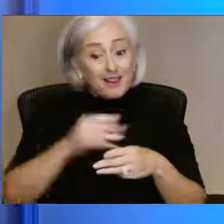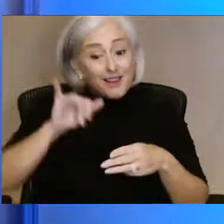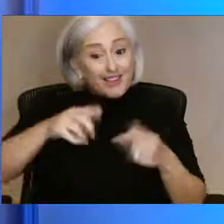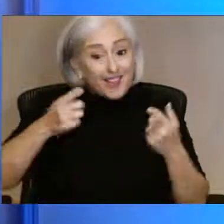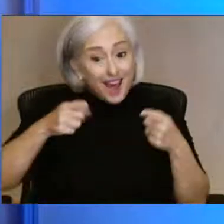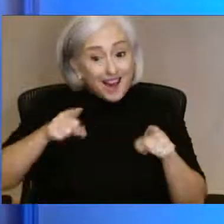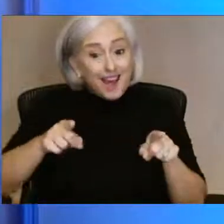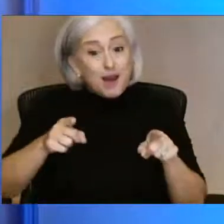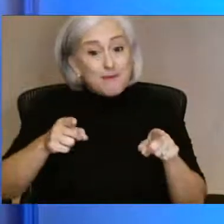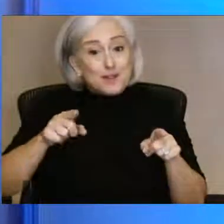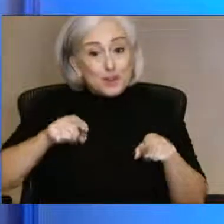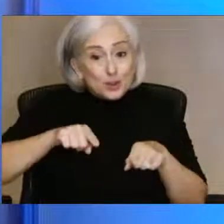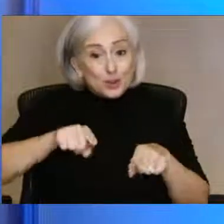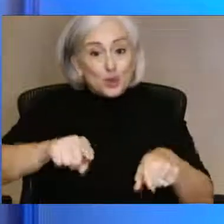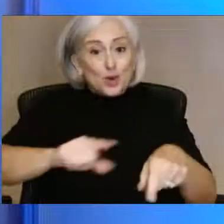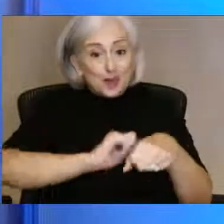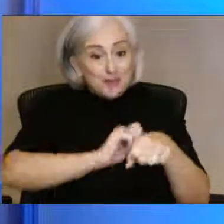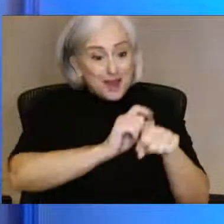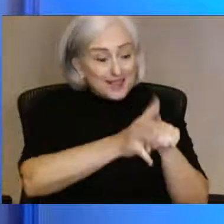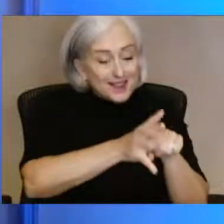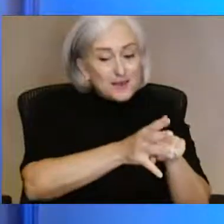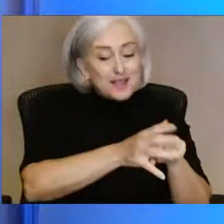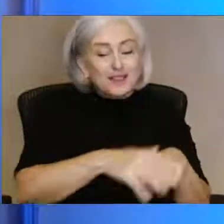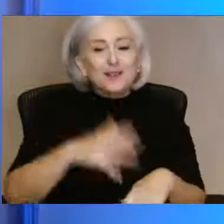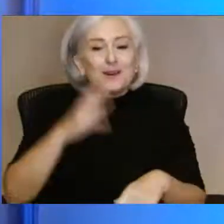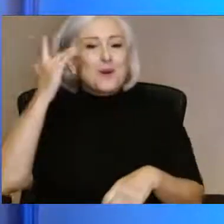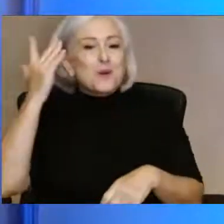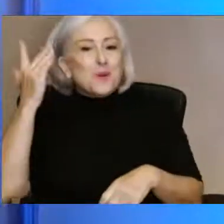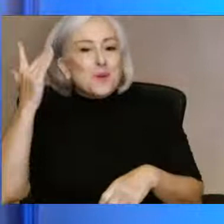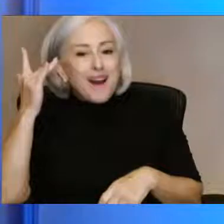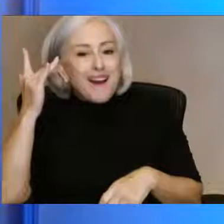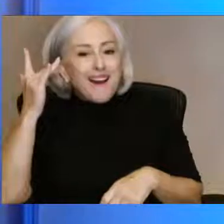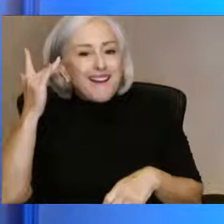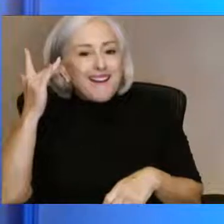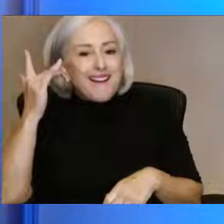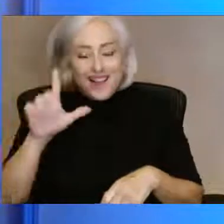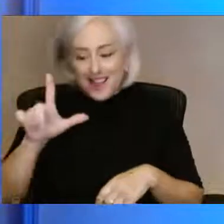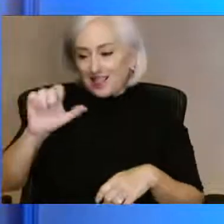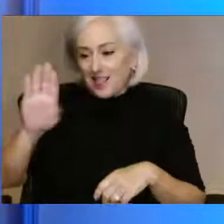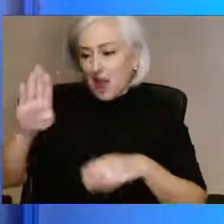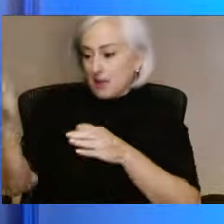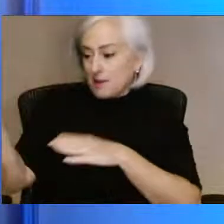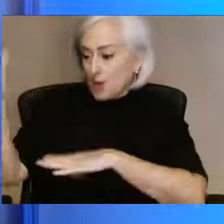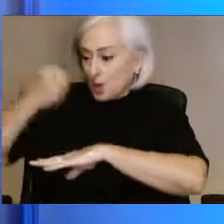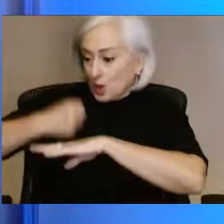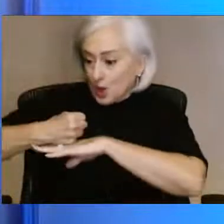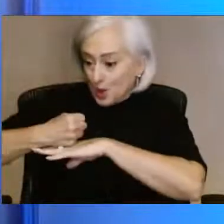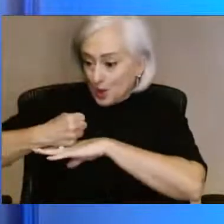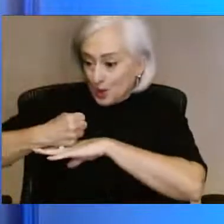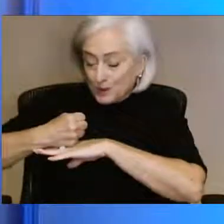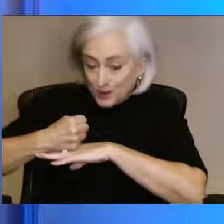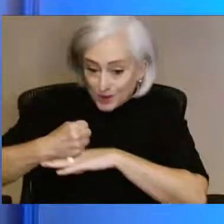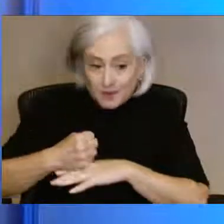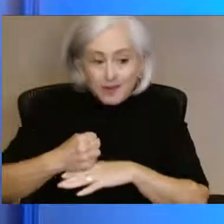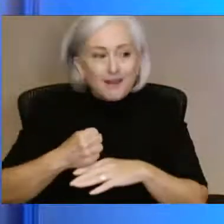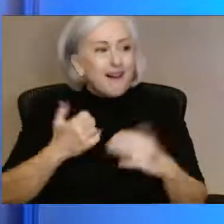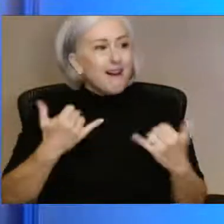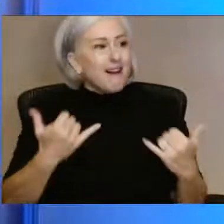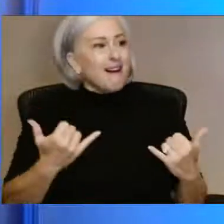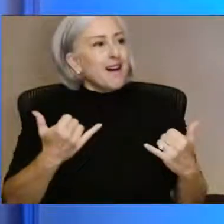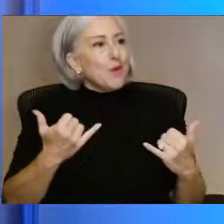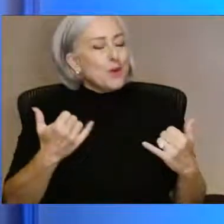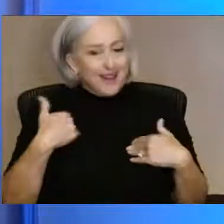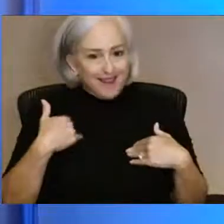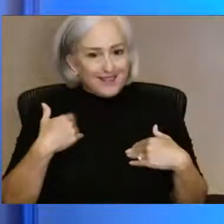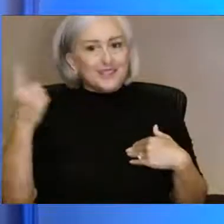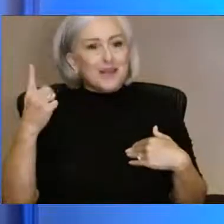our labs were shut down, it was really a bright spot, something we could look forward to, working with this very